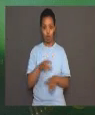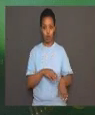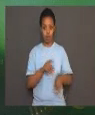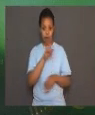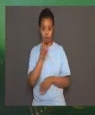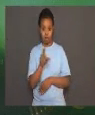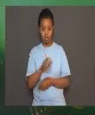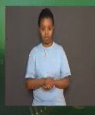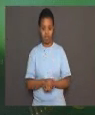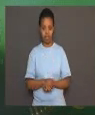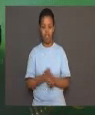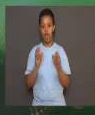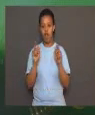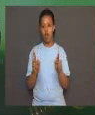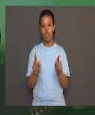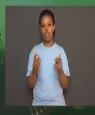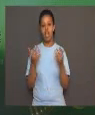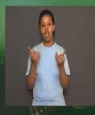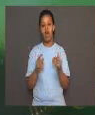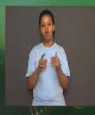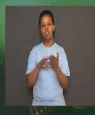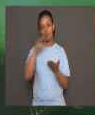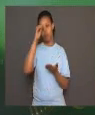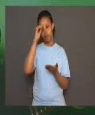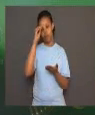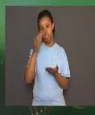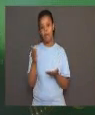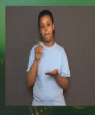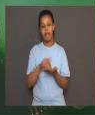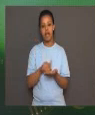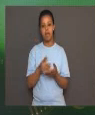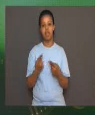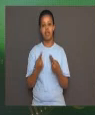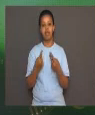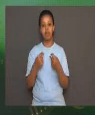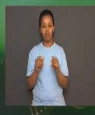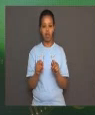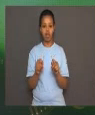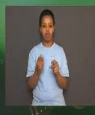students? Let us start the lesson with a review activity.